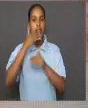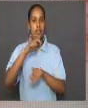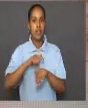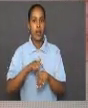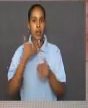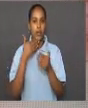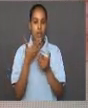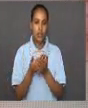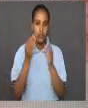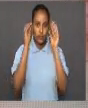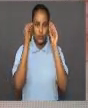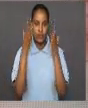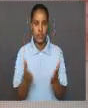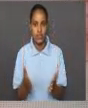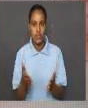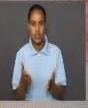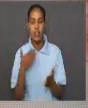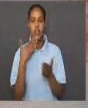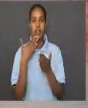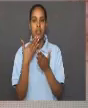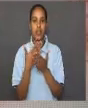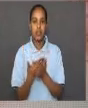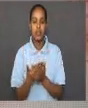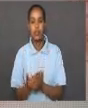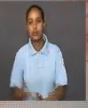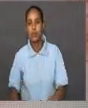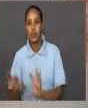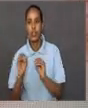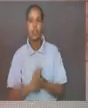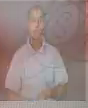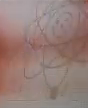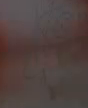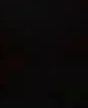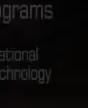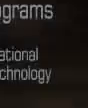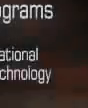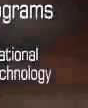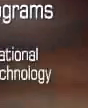time, thank you, teacher. Thank you, students.